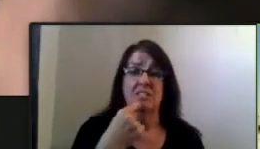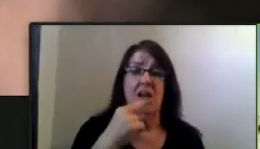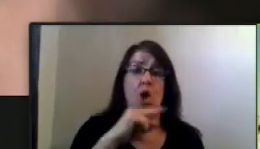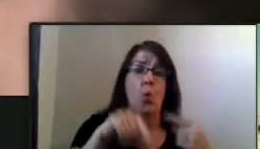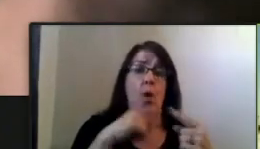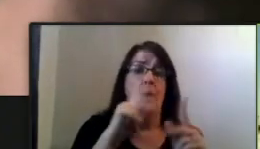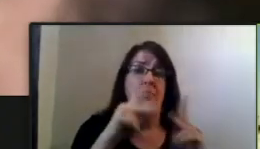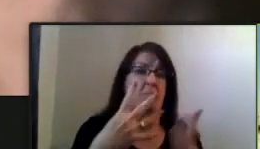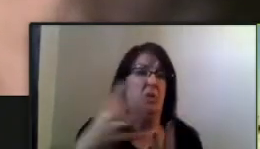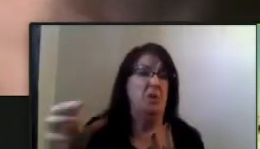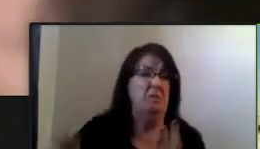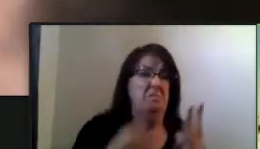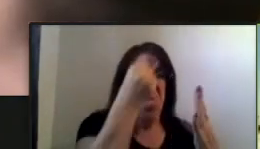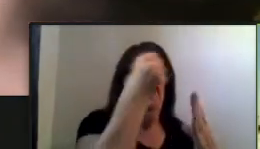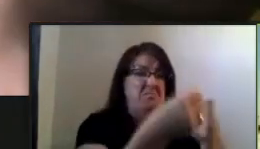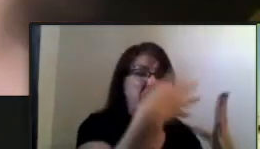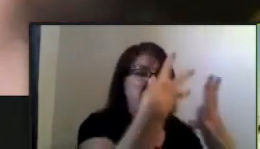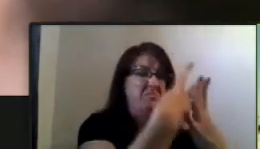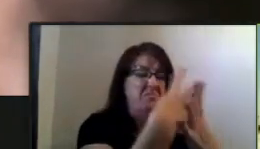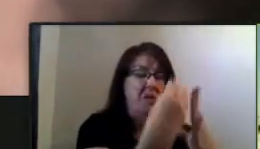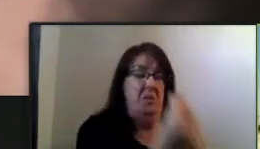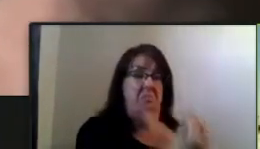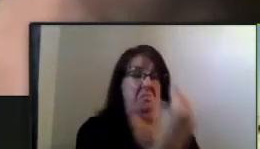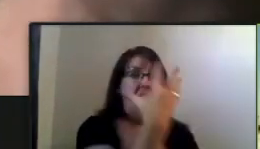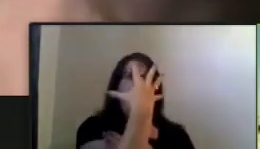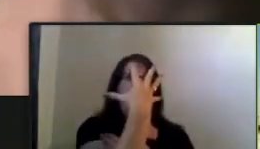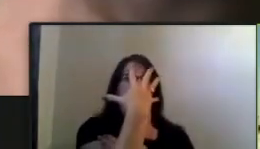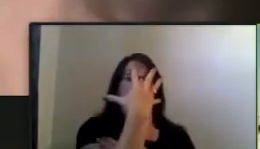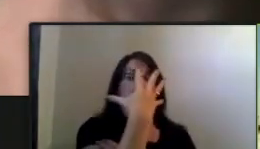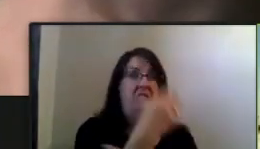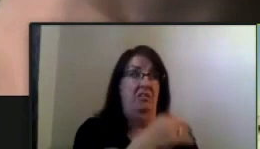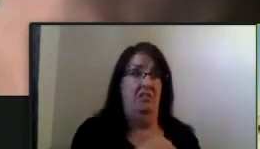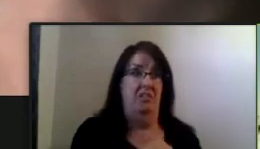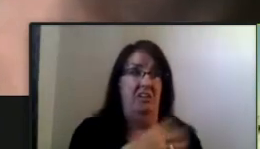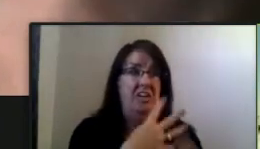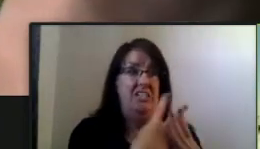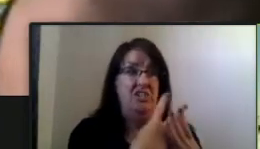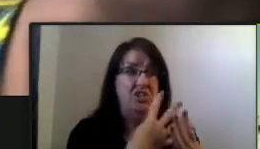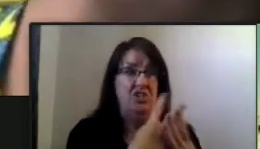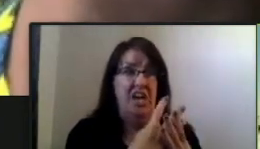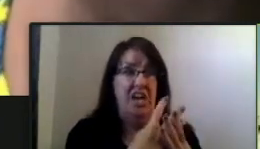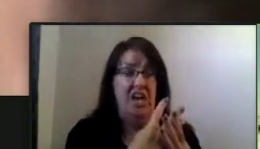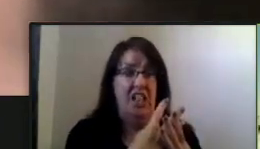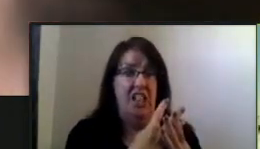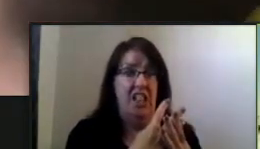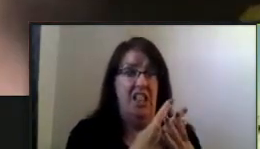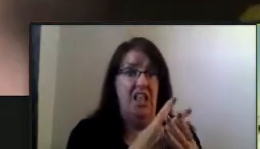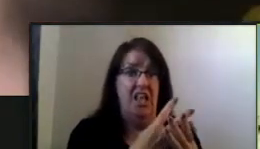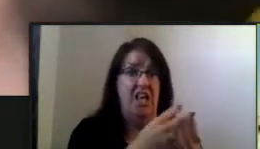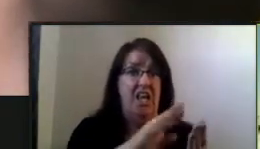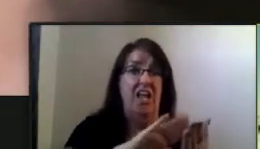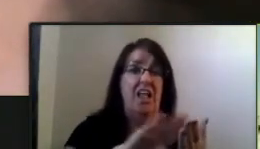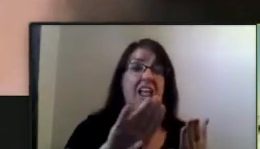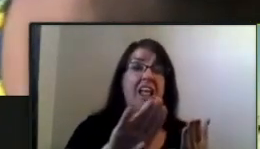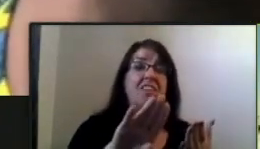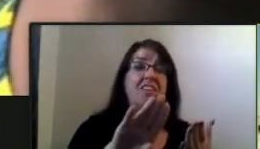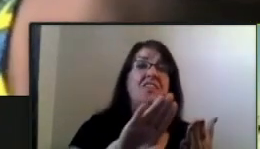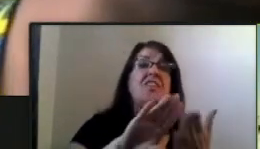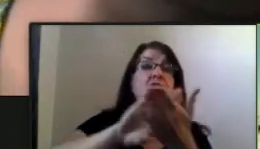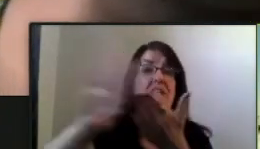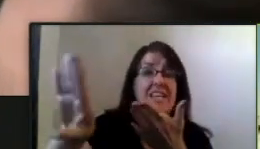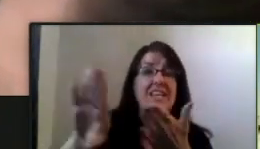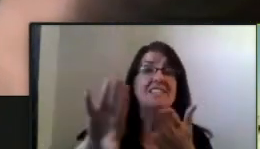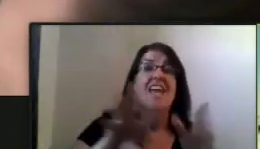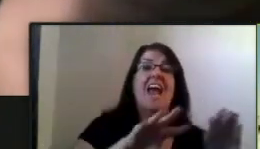detained and they contacted the virus in detention, and in their deportation they also took the virus in another country.